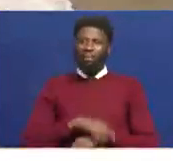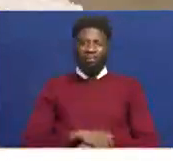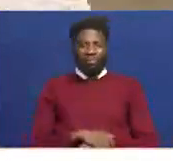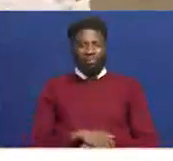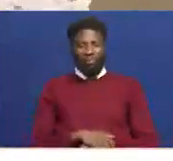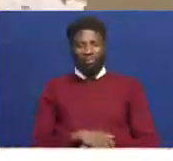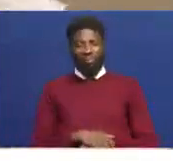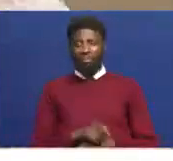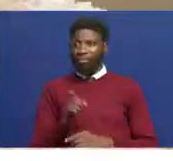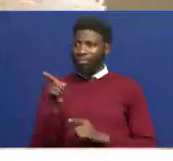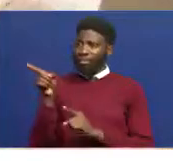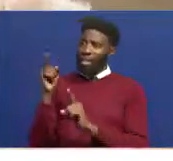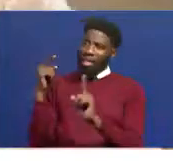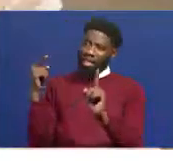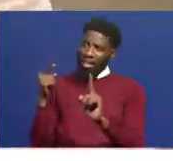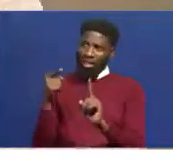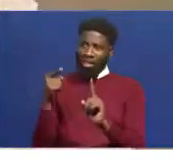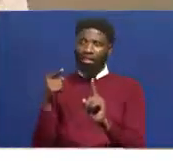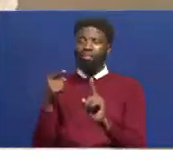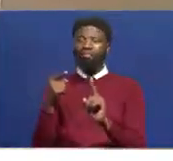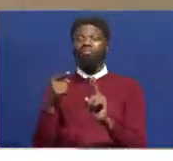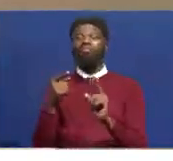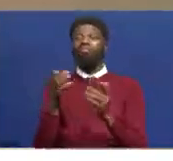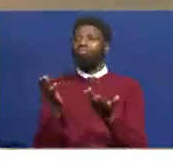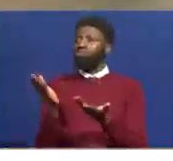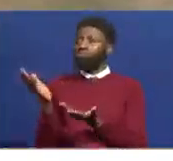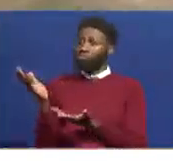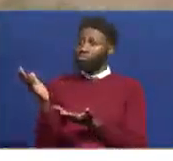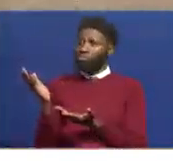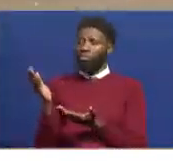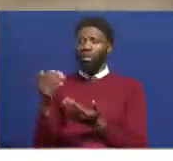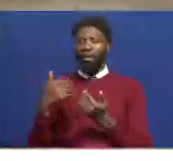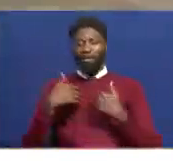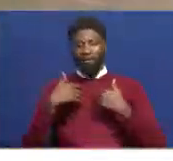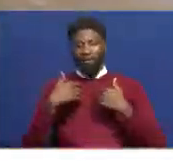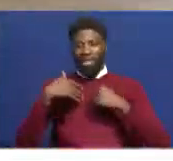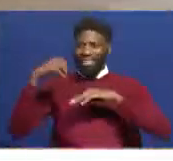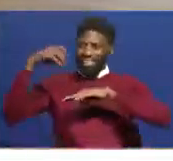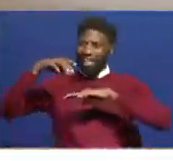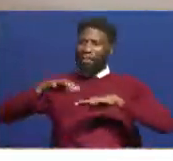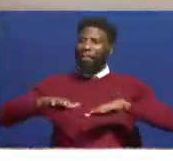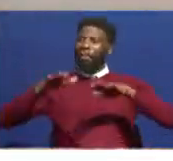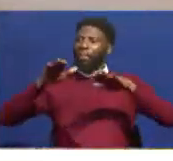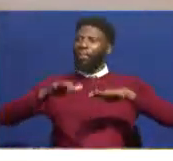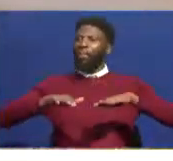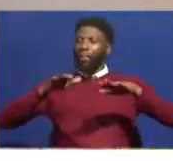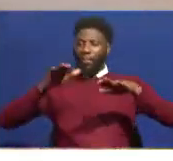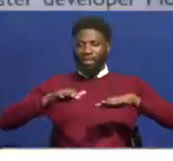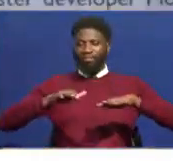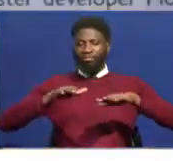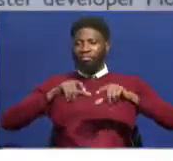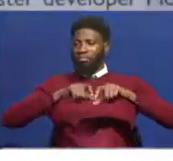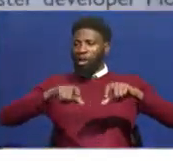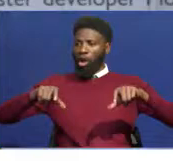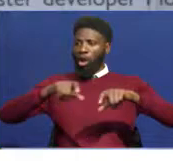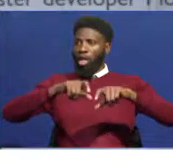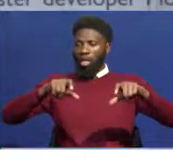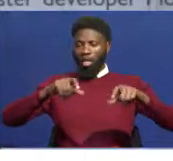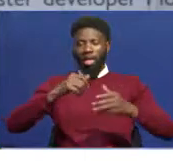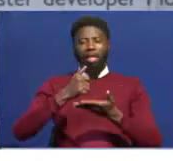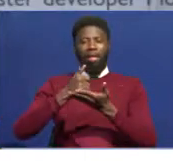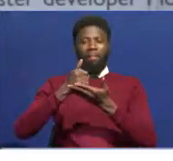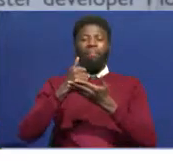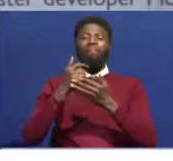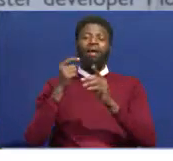plans to install thousands of floating solar panels on the five dams with the aim of generating 45 megawatts of solar energy. Construction of the